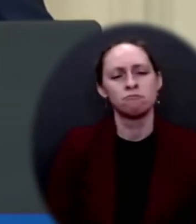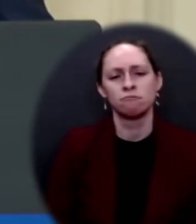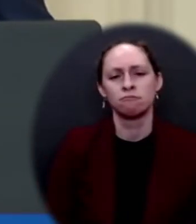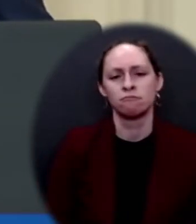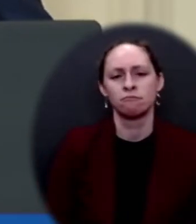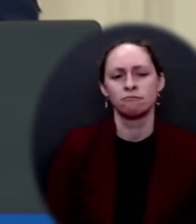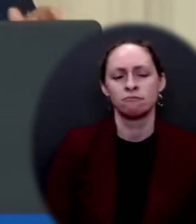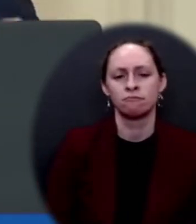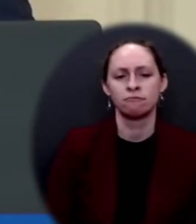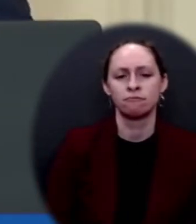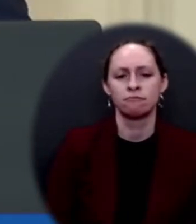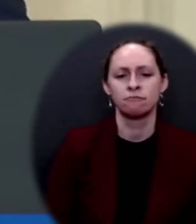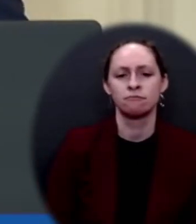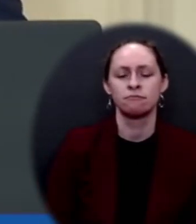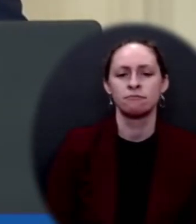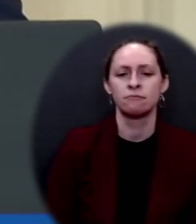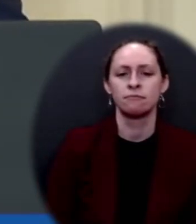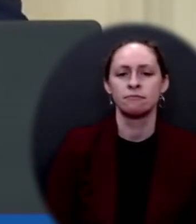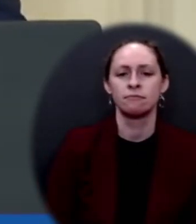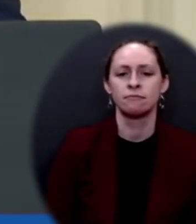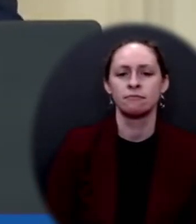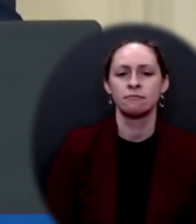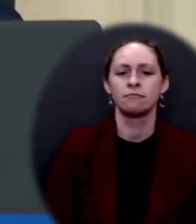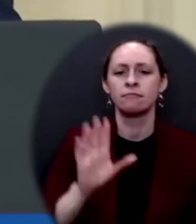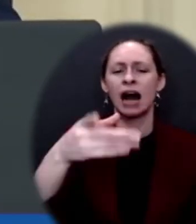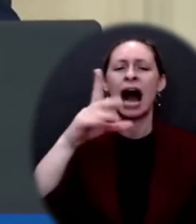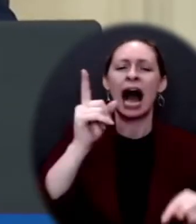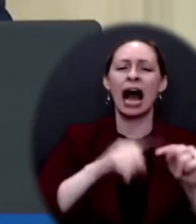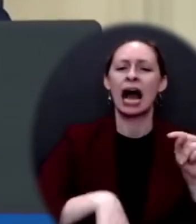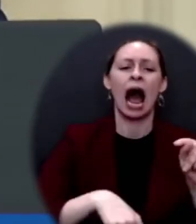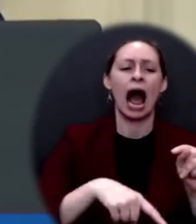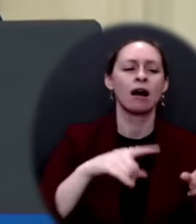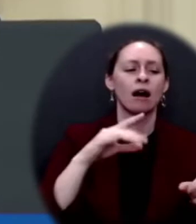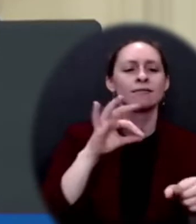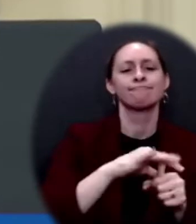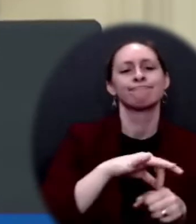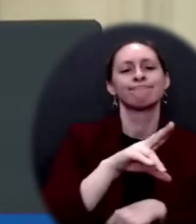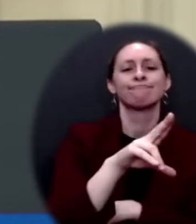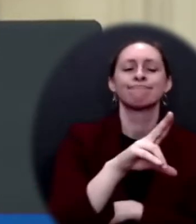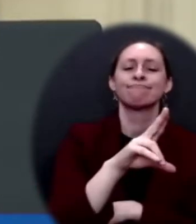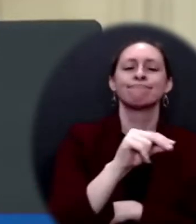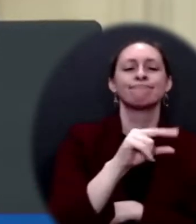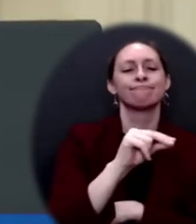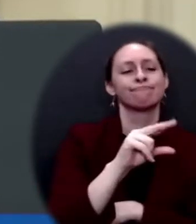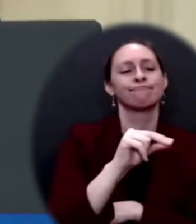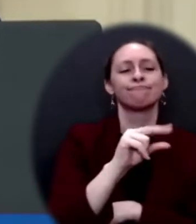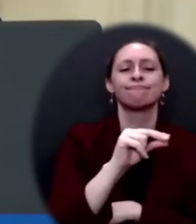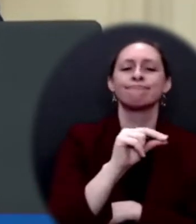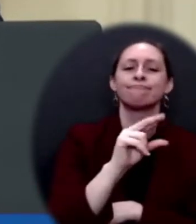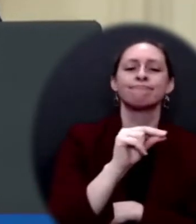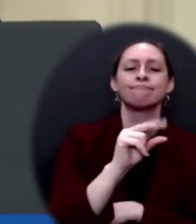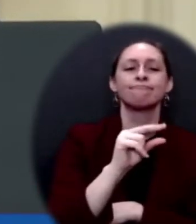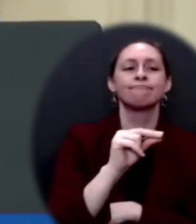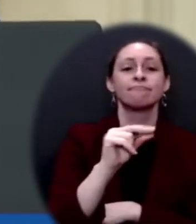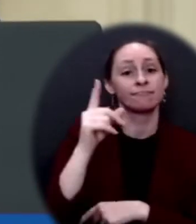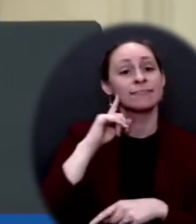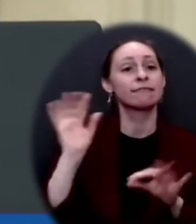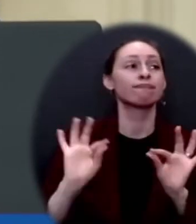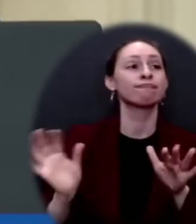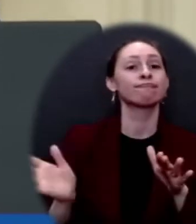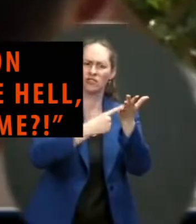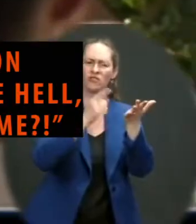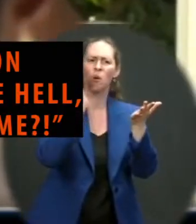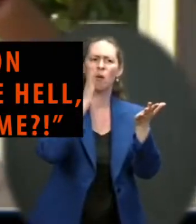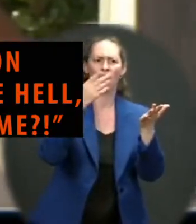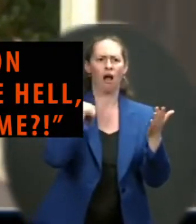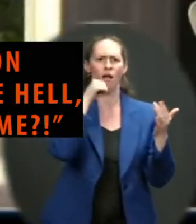don't get to vote this way and then somehow it goes away. This will be stick with you the rest of your career and long after you're